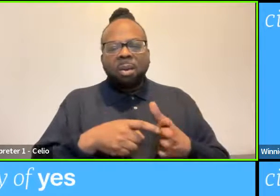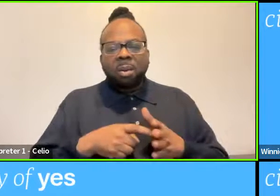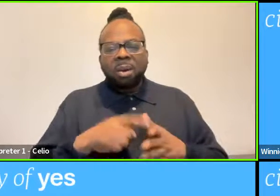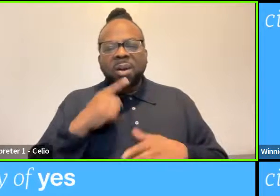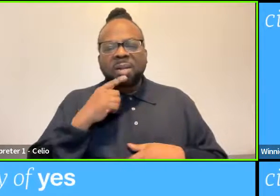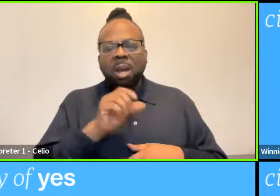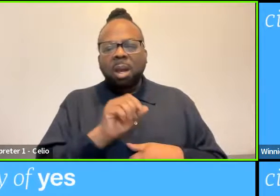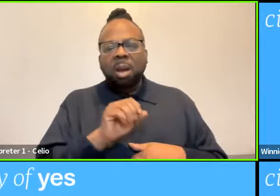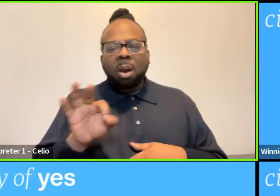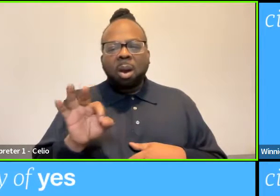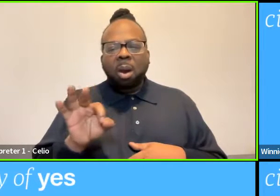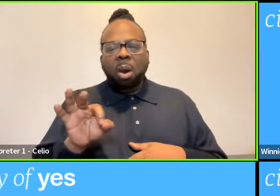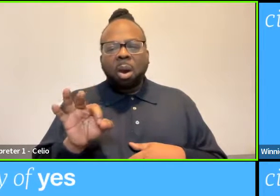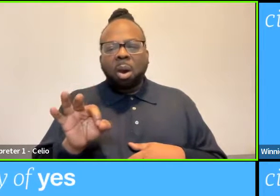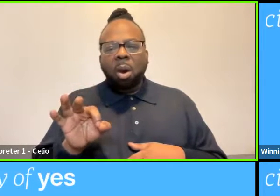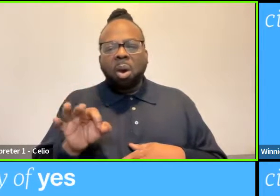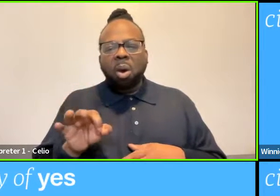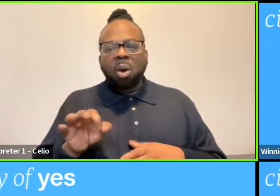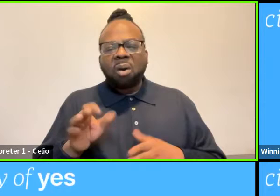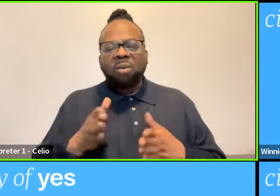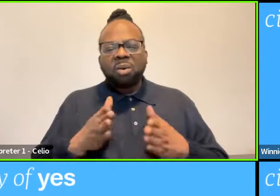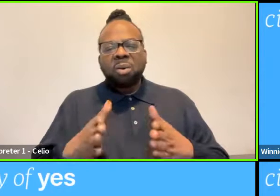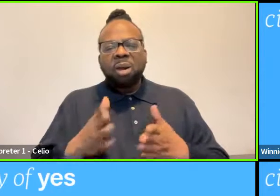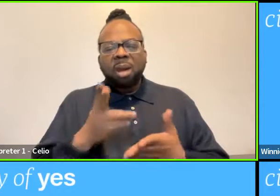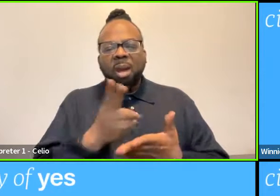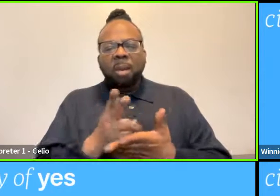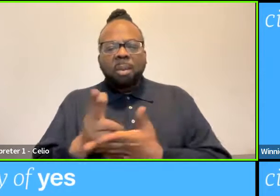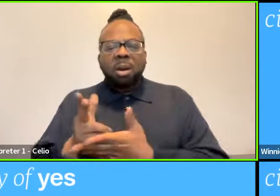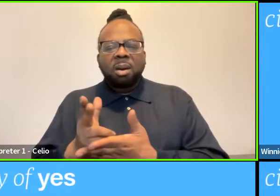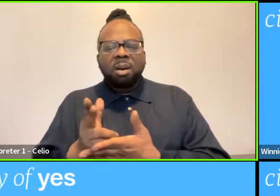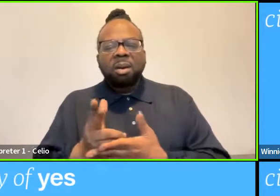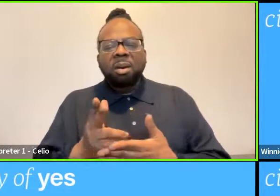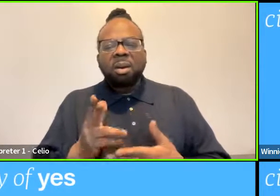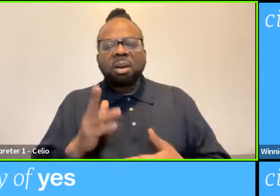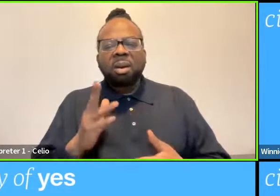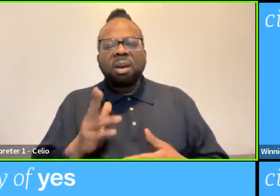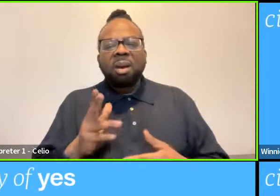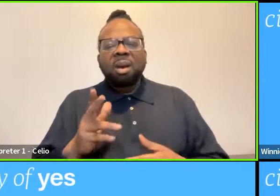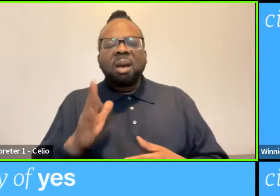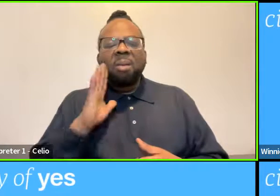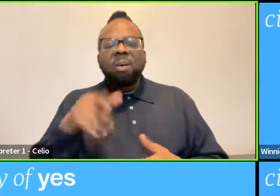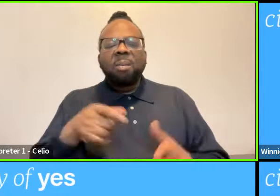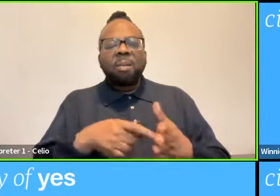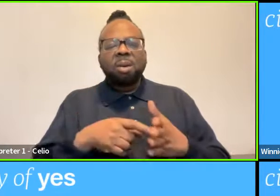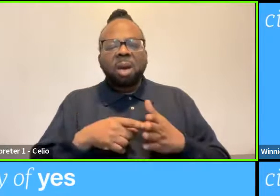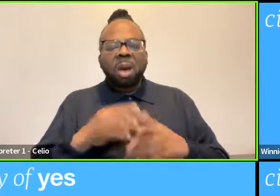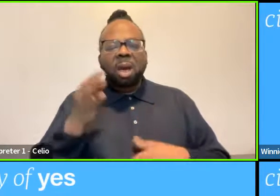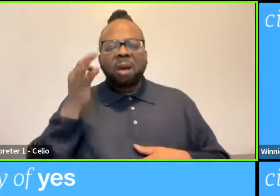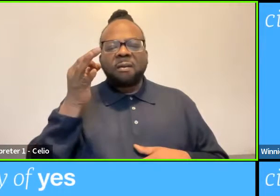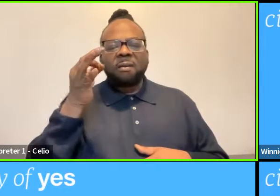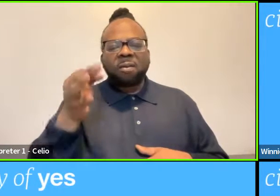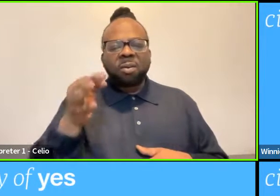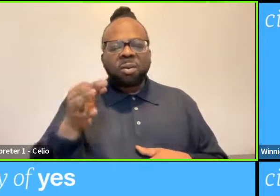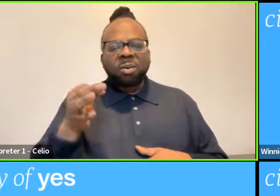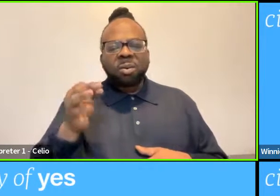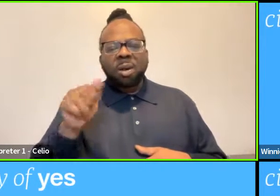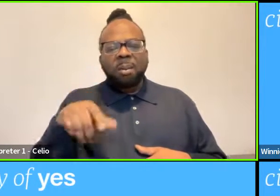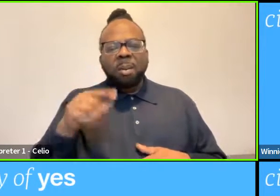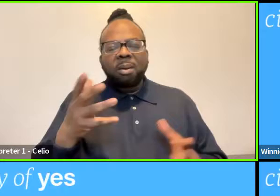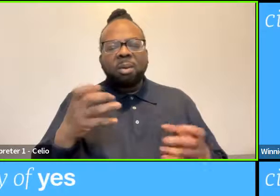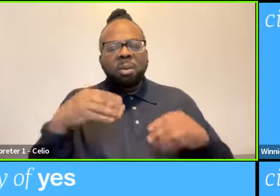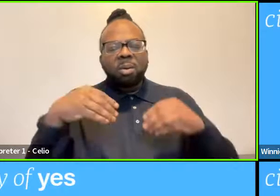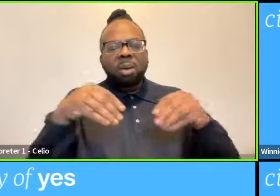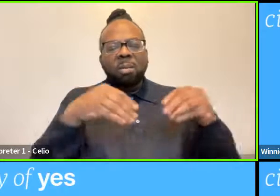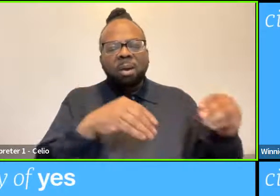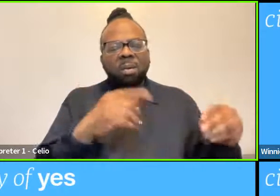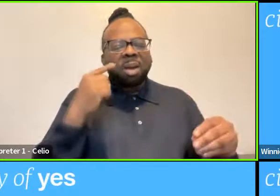parking is something that will be useful for future tenants, it'd be a requirement for future tenants that they're looking to market to. We believe that developers will